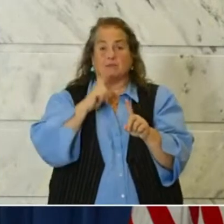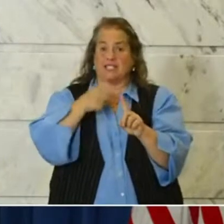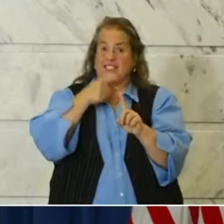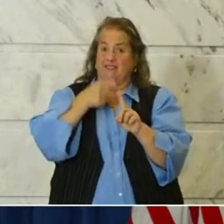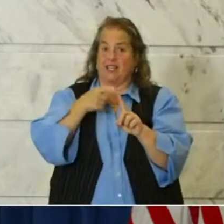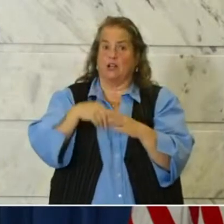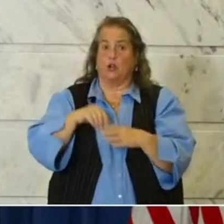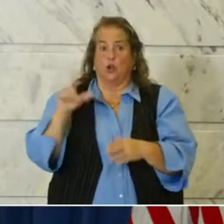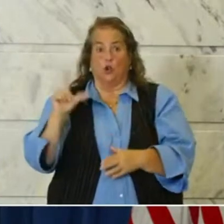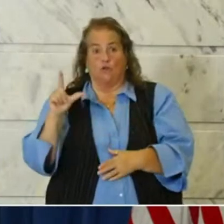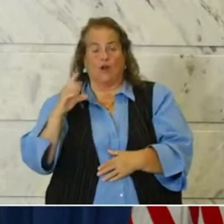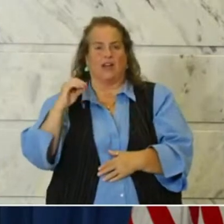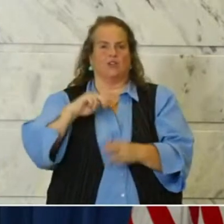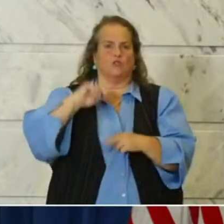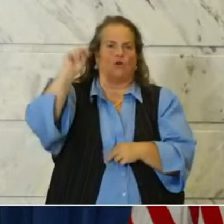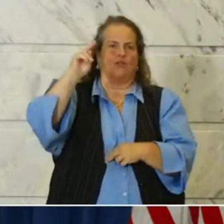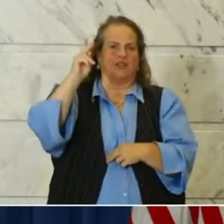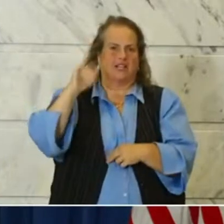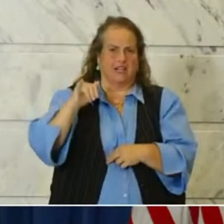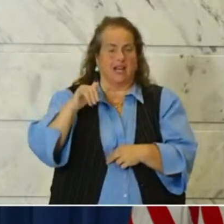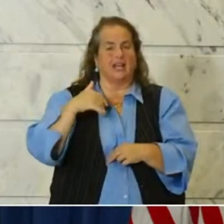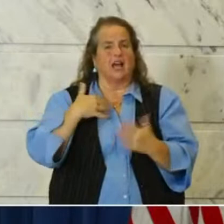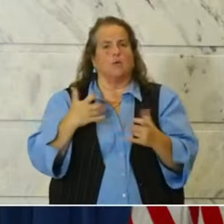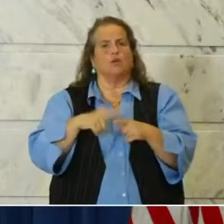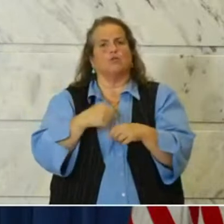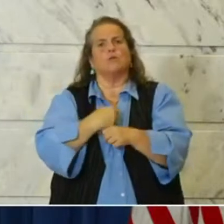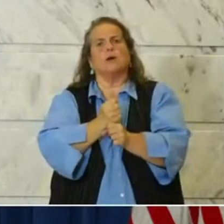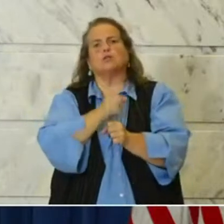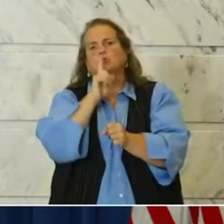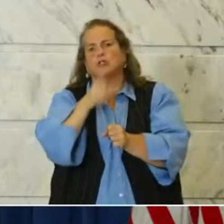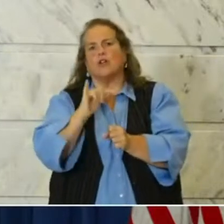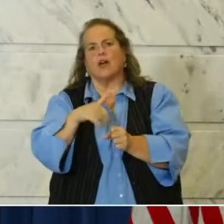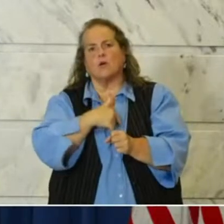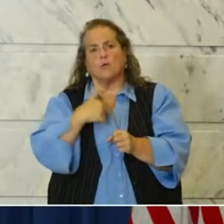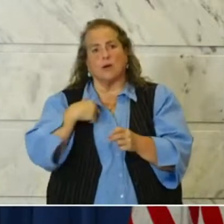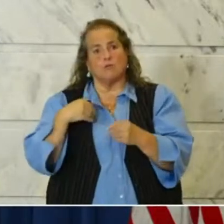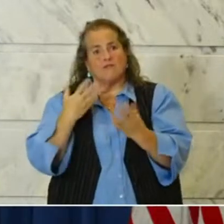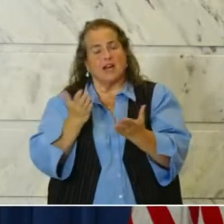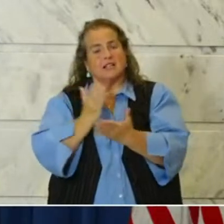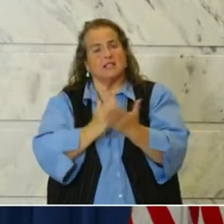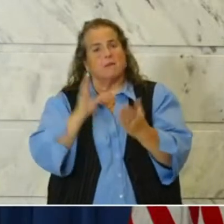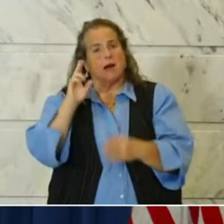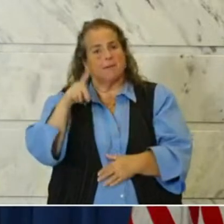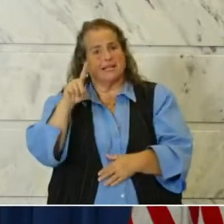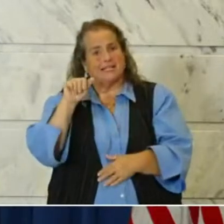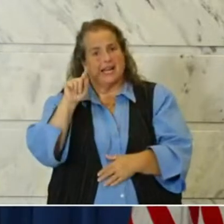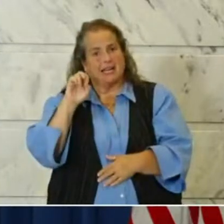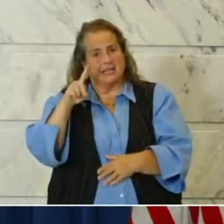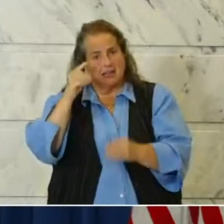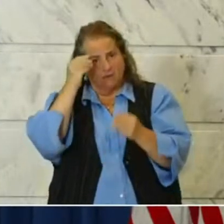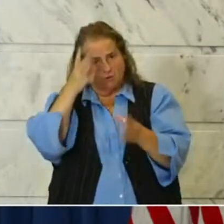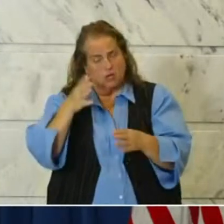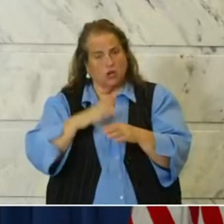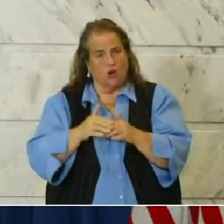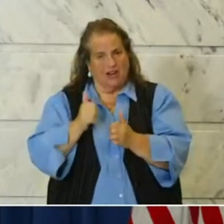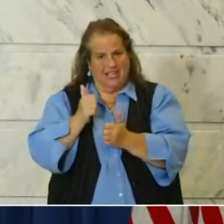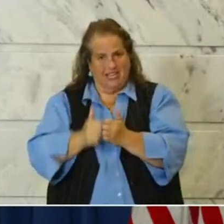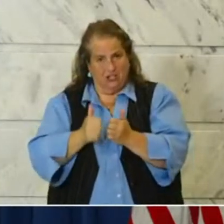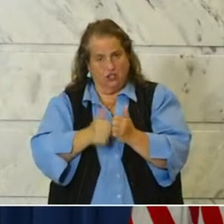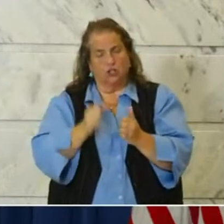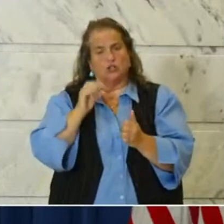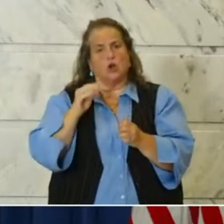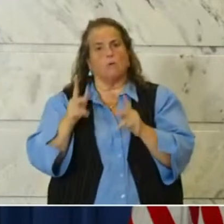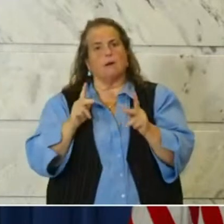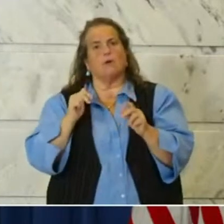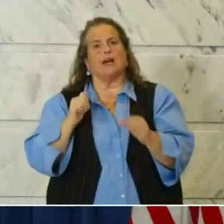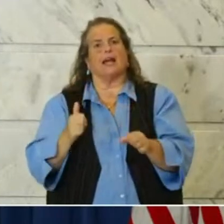in Louisville and in northern Kentucky. I wanted to make sure that we provided some updated information on each so that people could